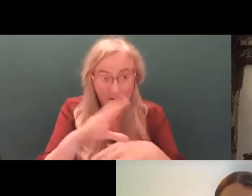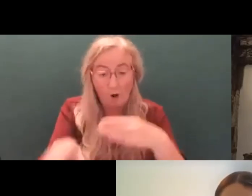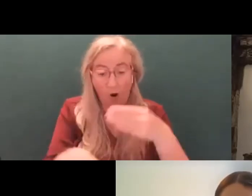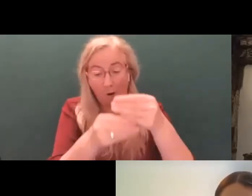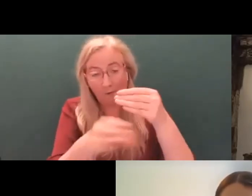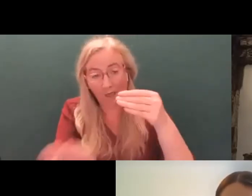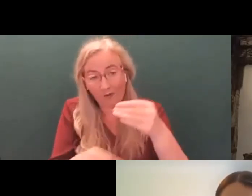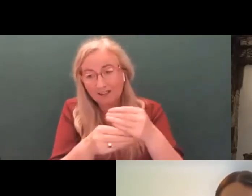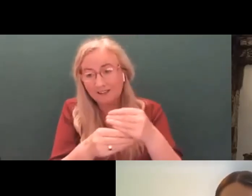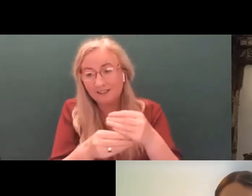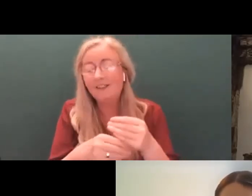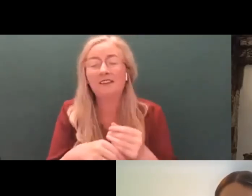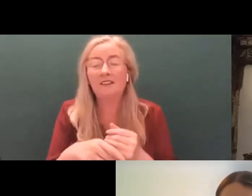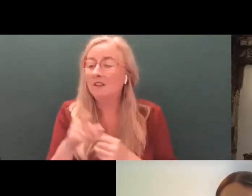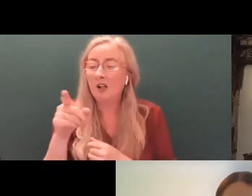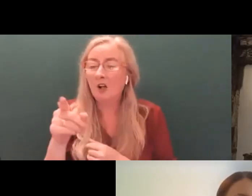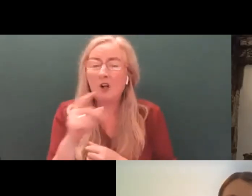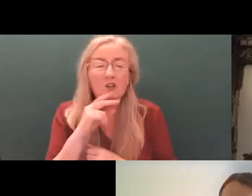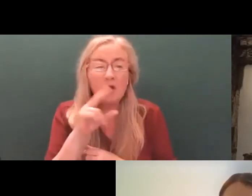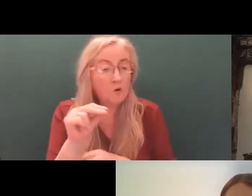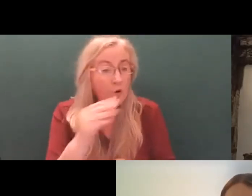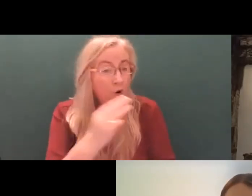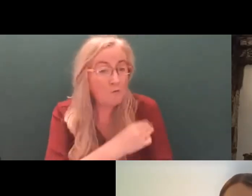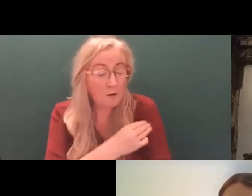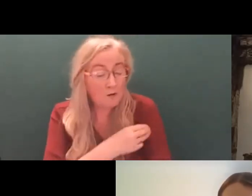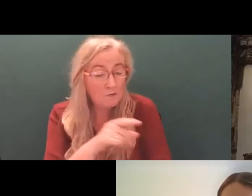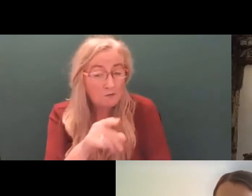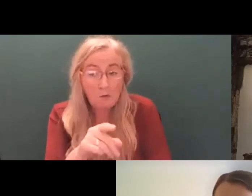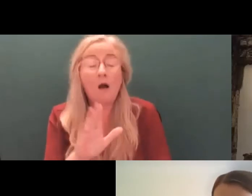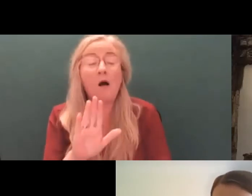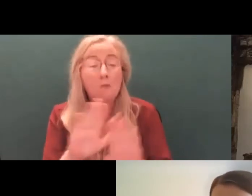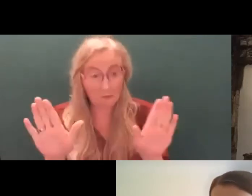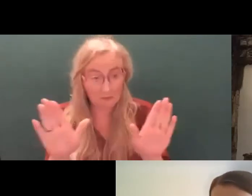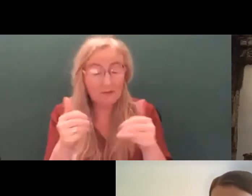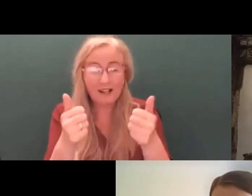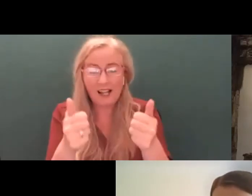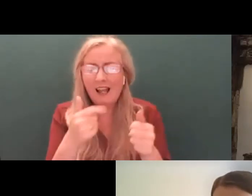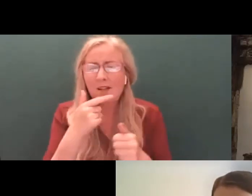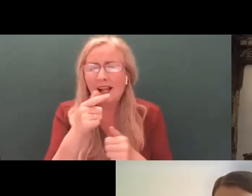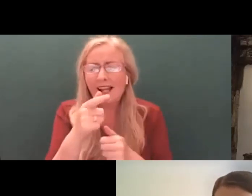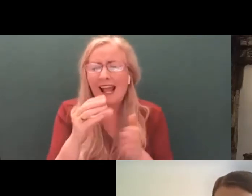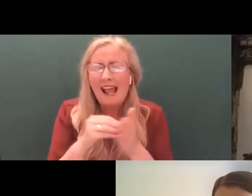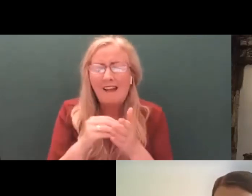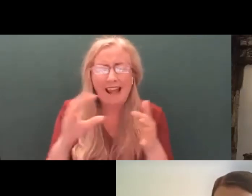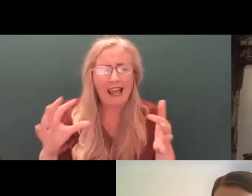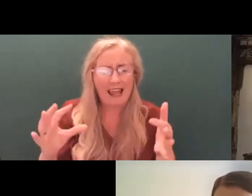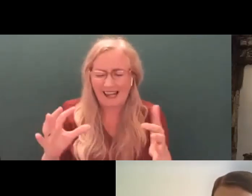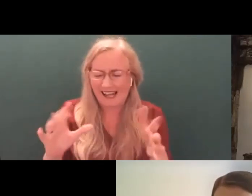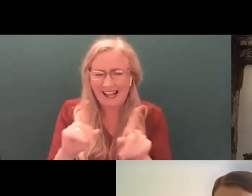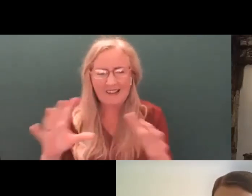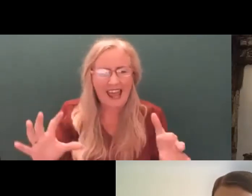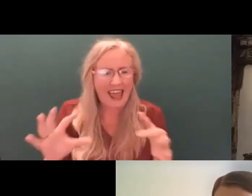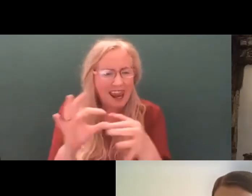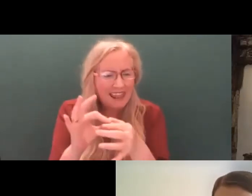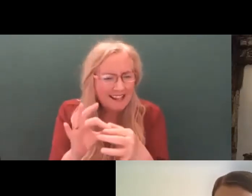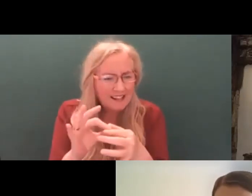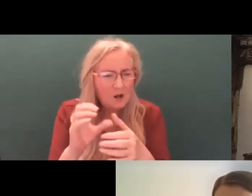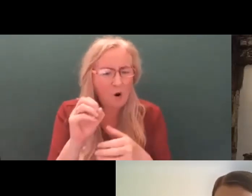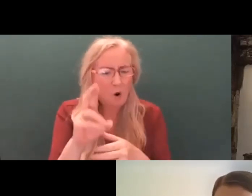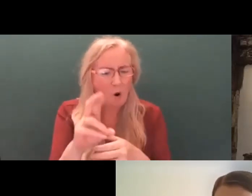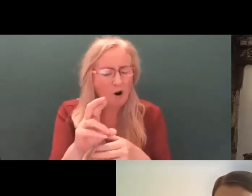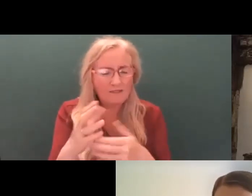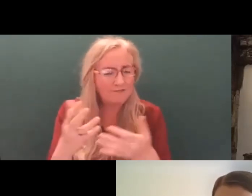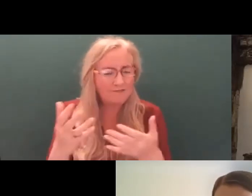Great, so there's no issue there at all. Is there a kind of length at all that you advise, or is it literally as long